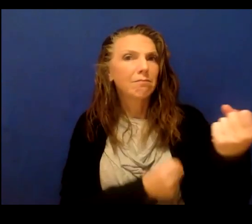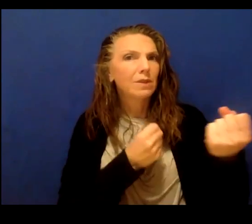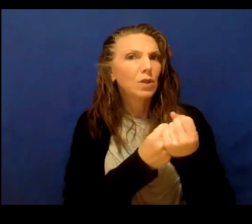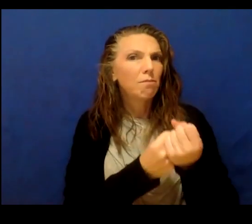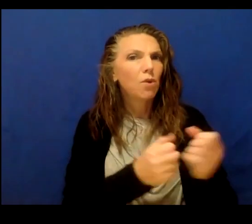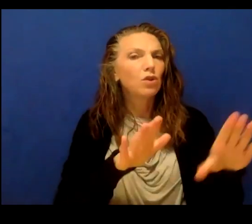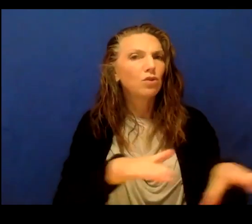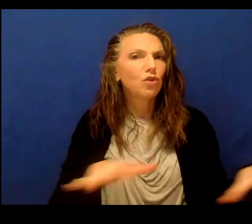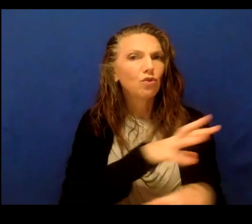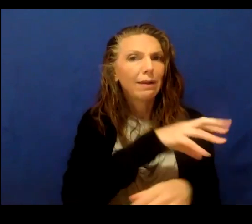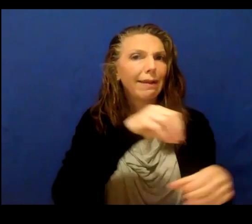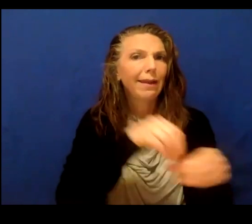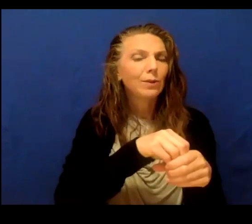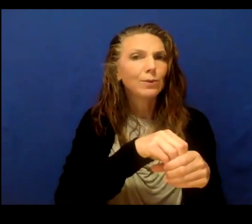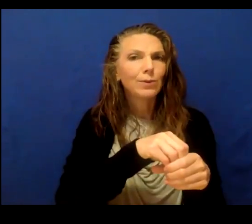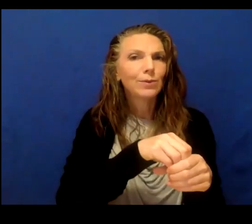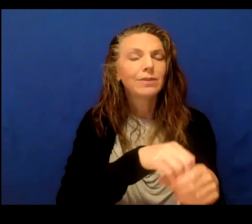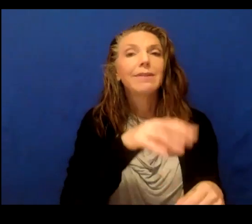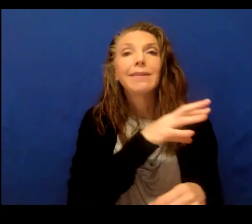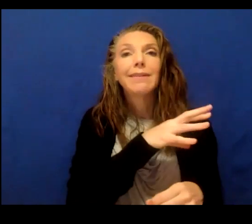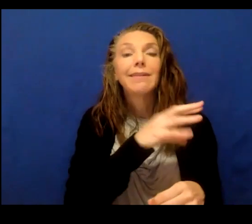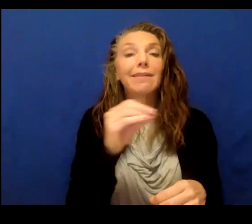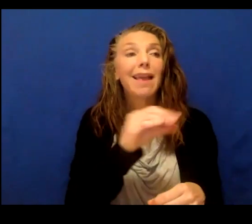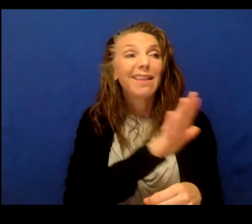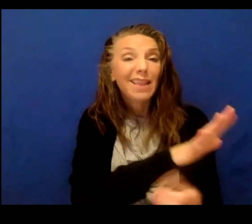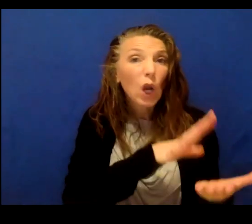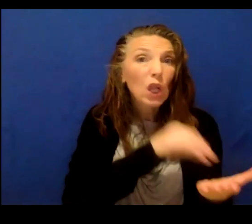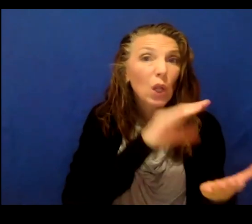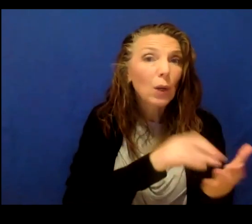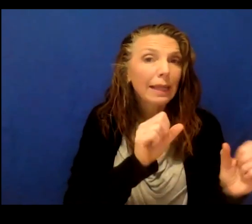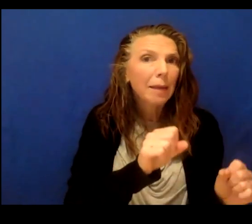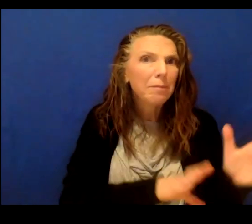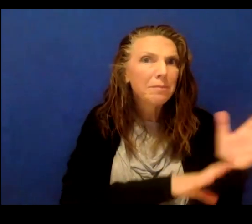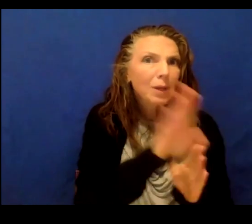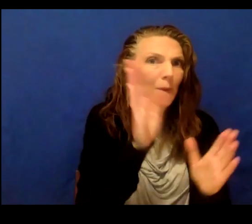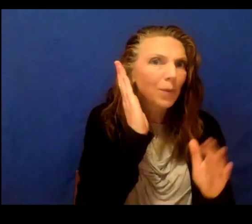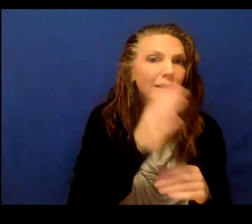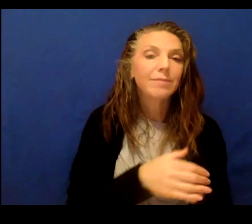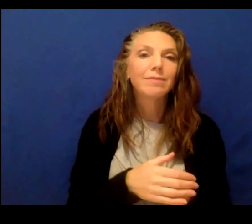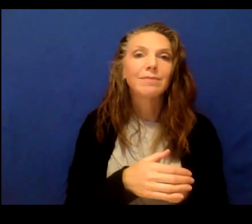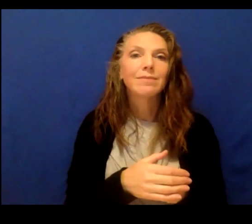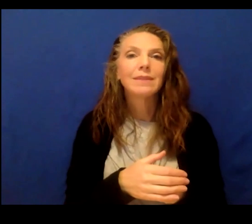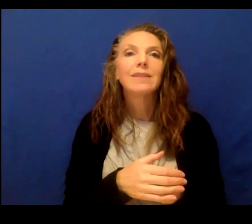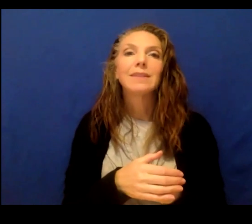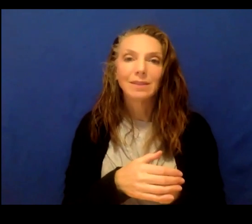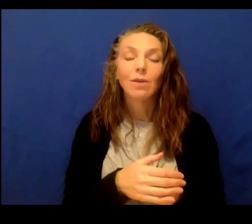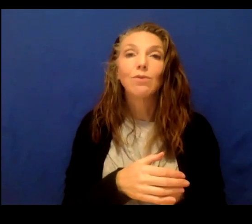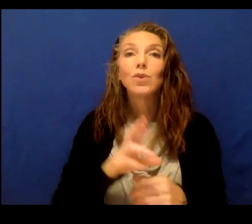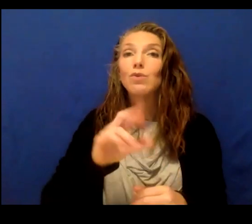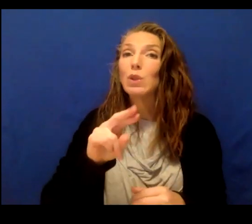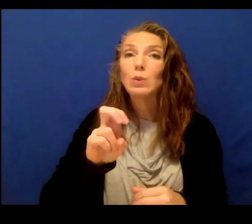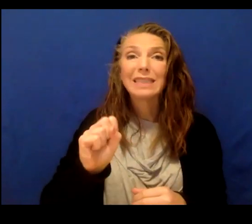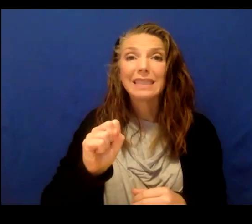children's inclusive engagement and joyful learning. And so this is the point that I promised you that I would make about routines aren't